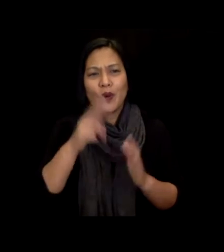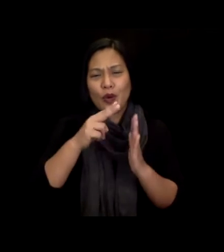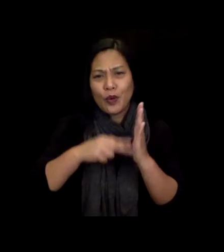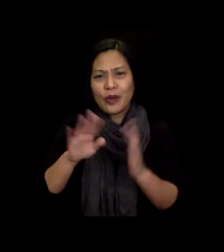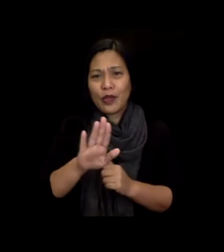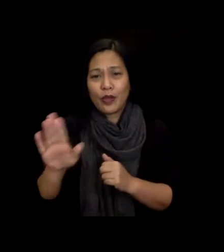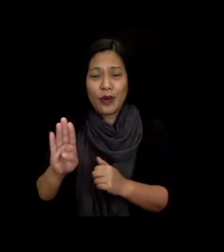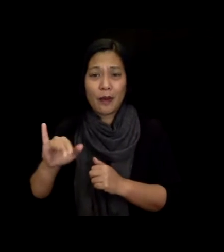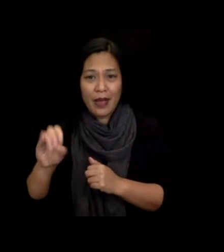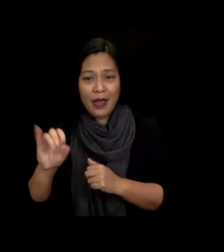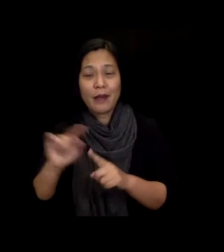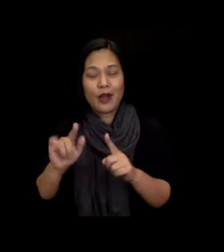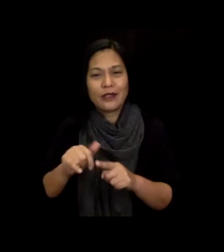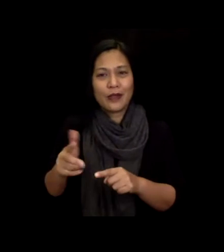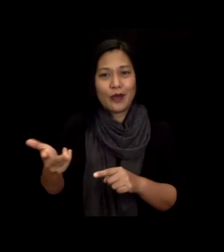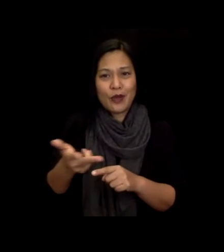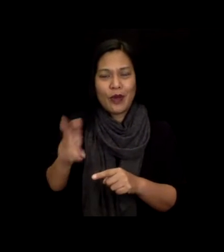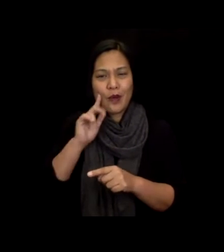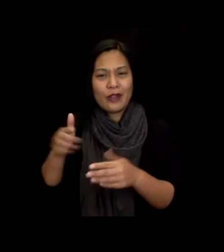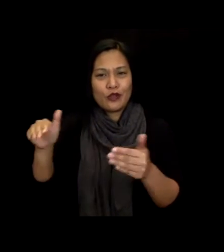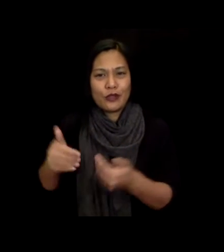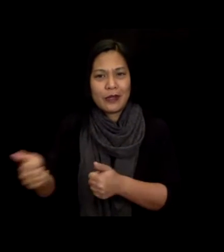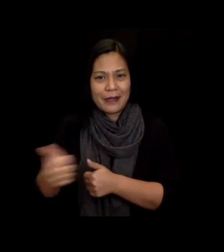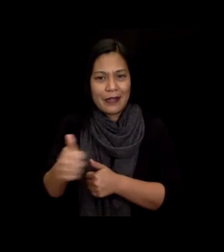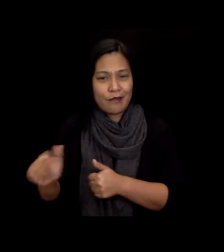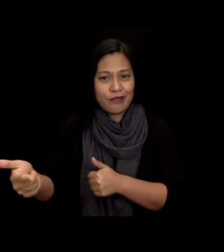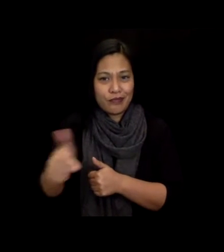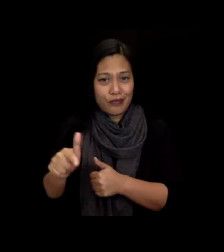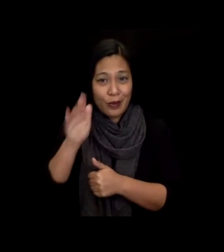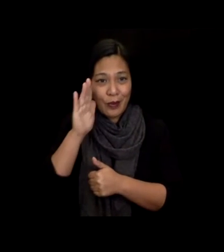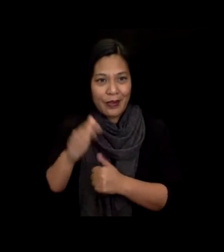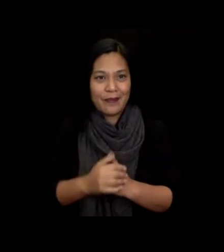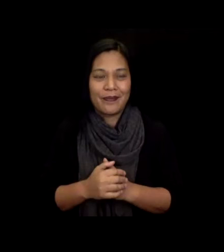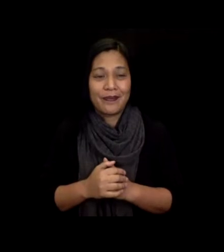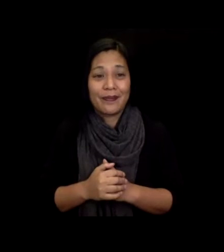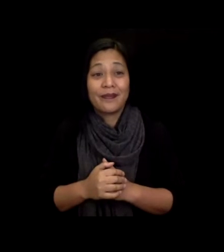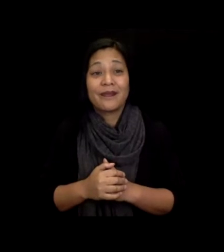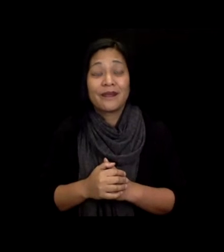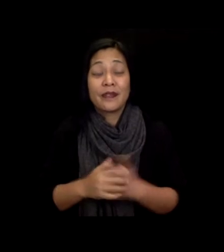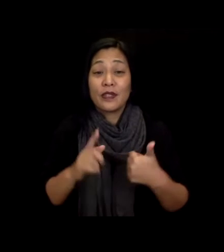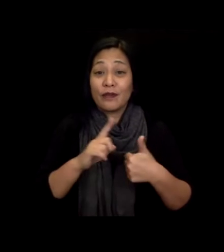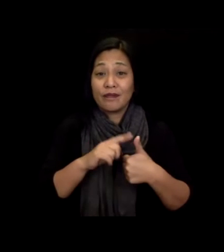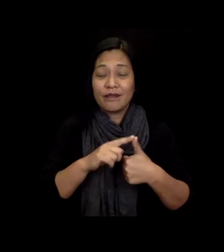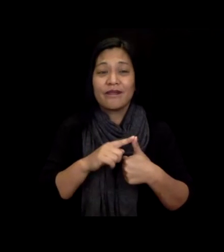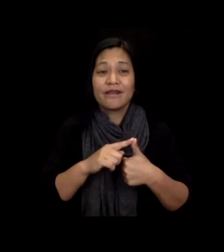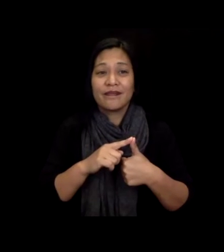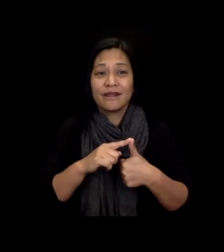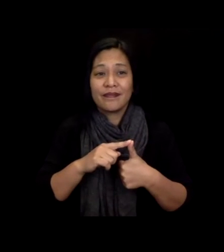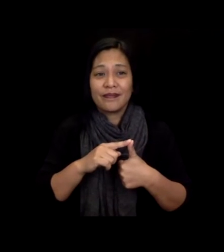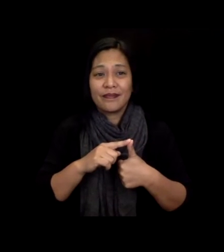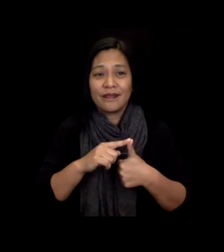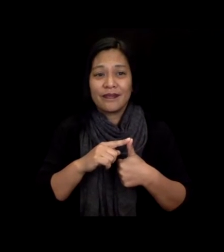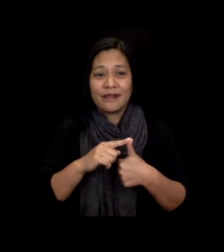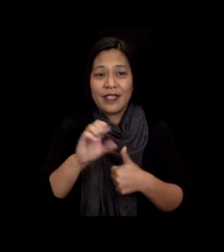more personable picture of the folks that will be speaking today. So first, I'm pleased to have